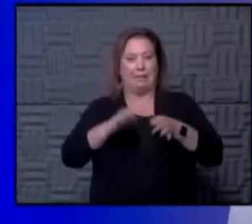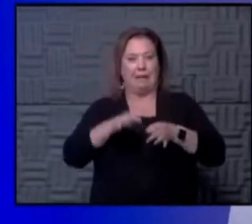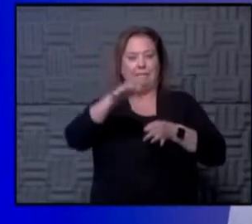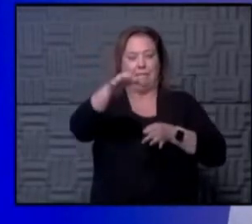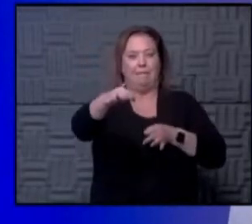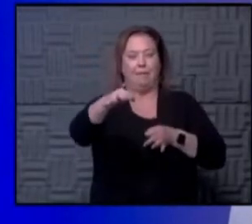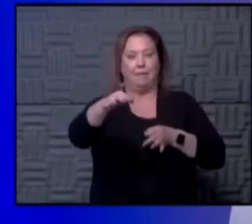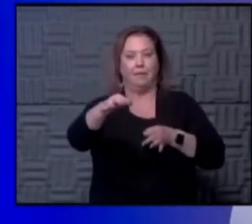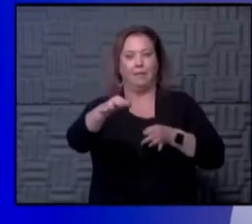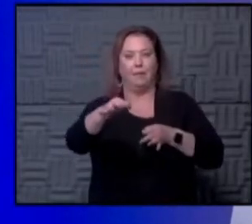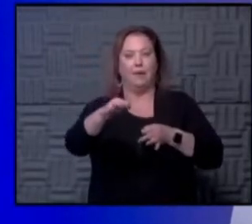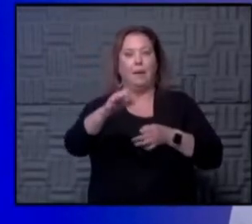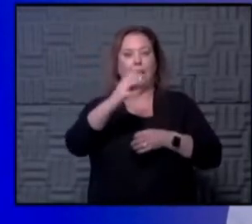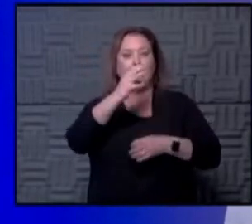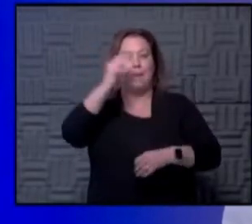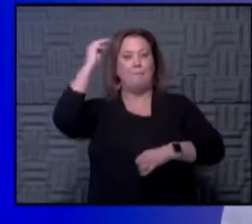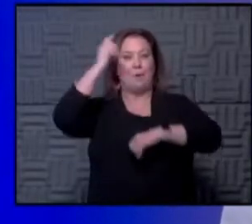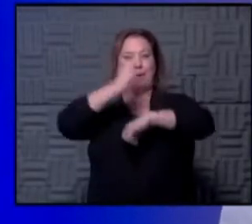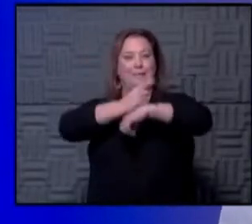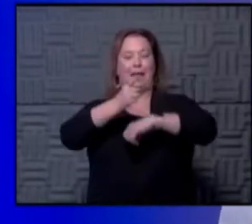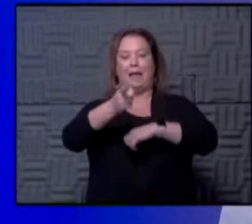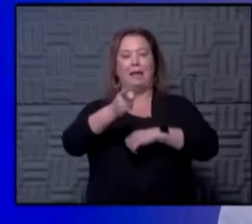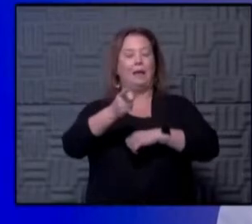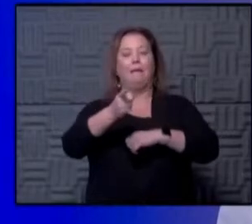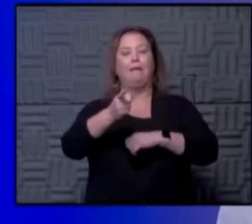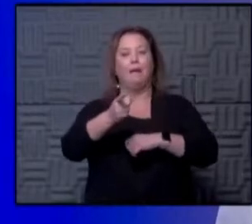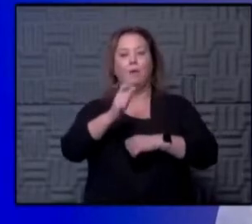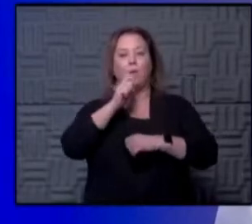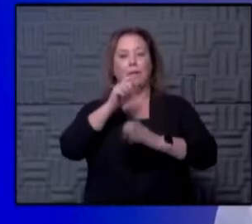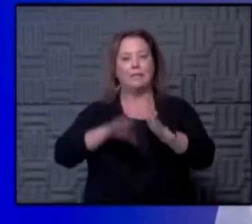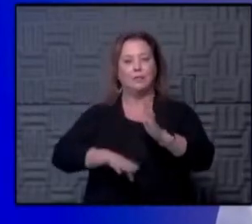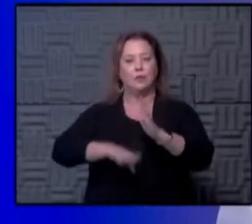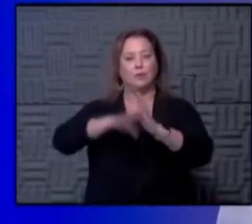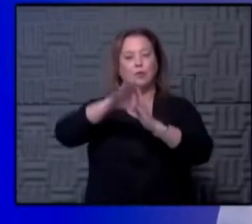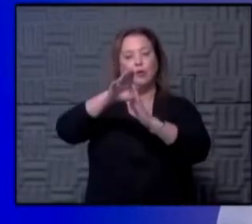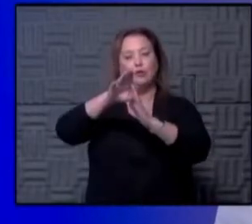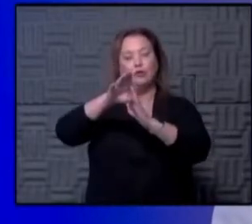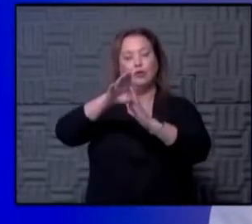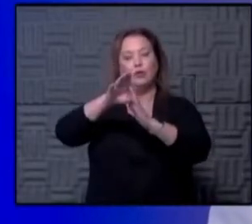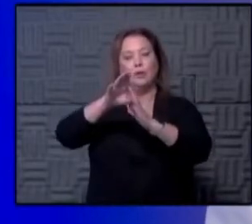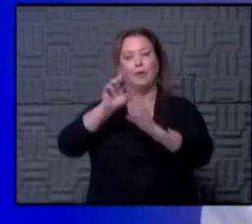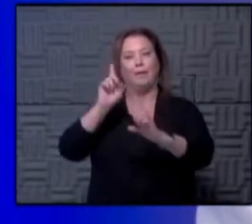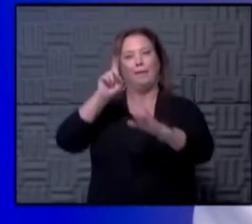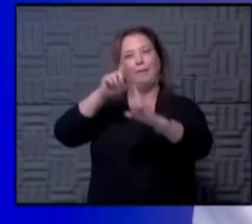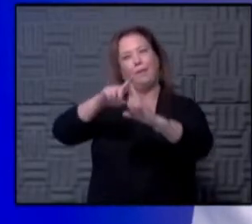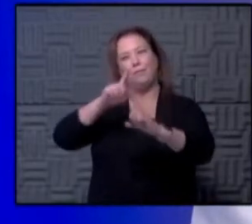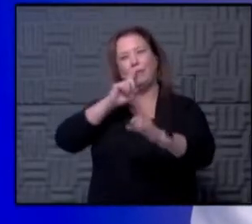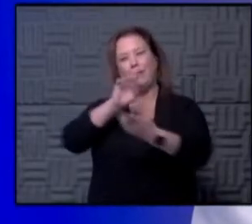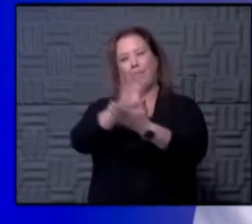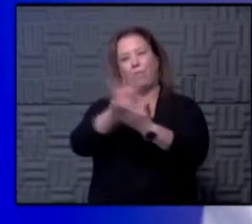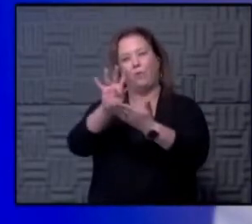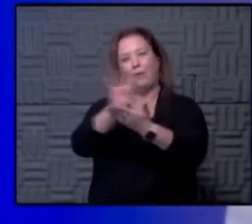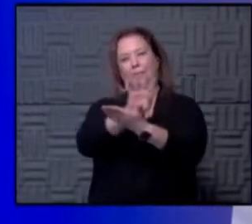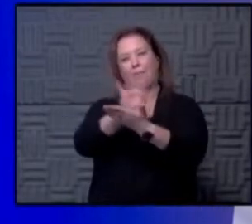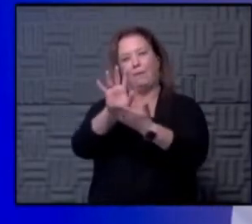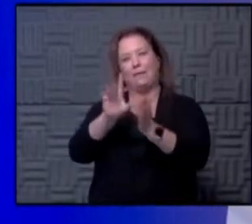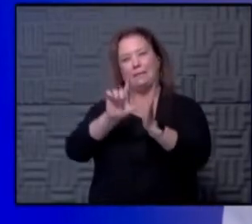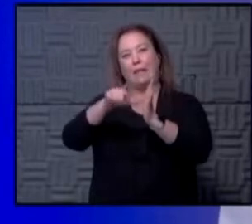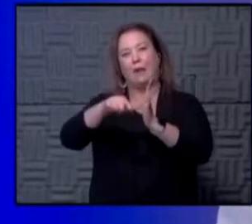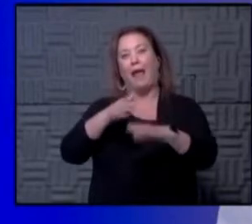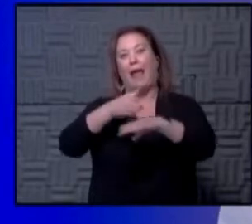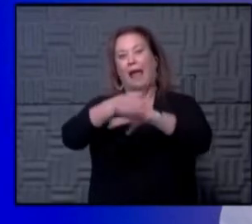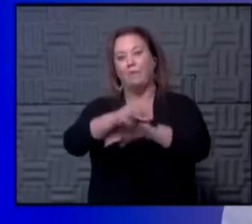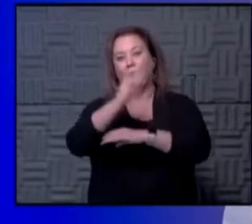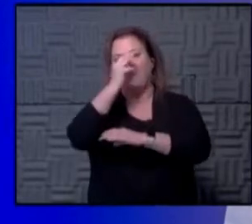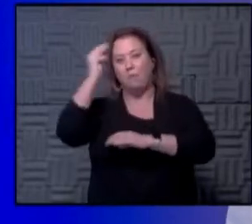Most notably when it was Memorial Day. We didn't see a large surge in further cases until really 4 or 5 weeks after that. So